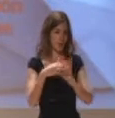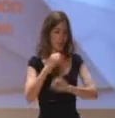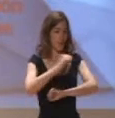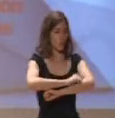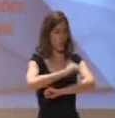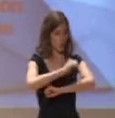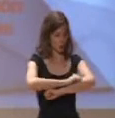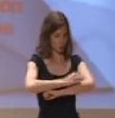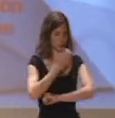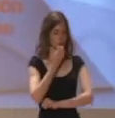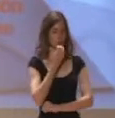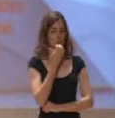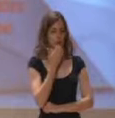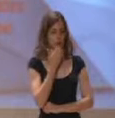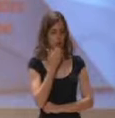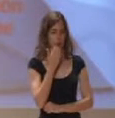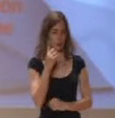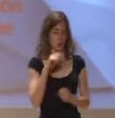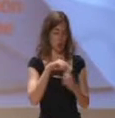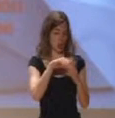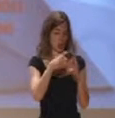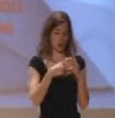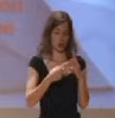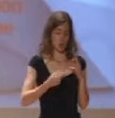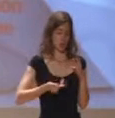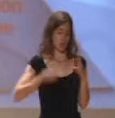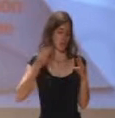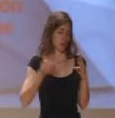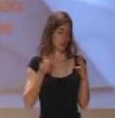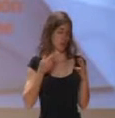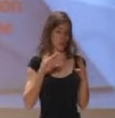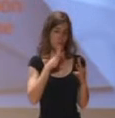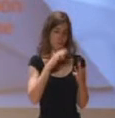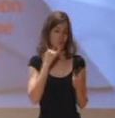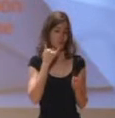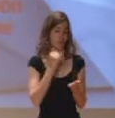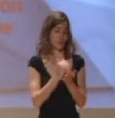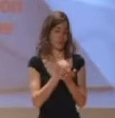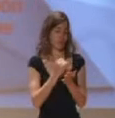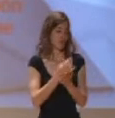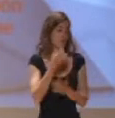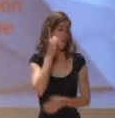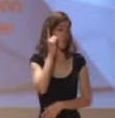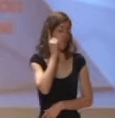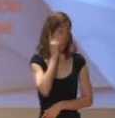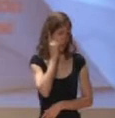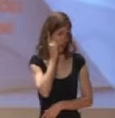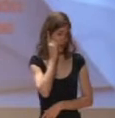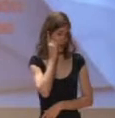tested things based on Windows, and these are the three main